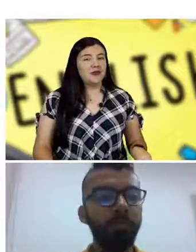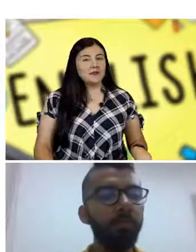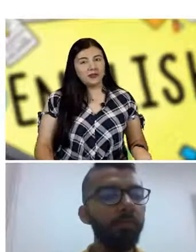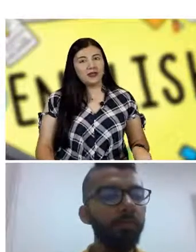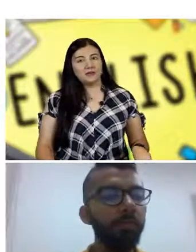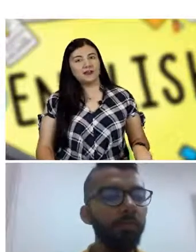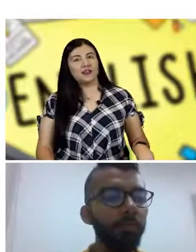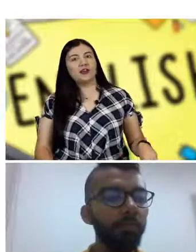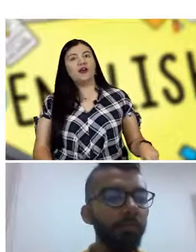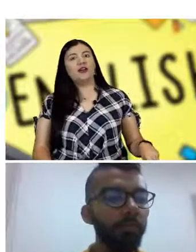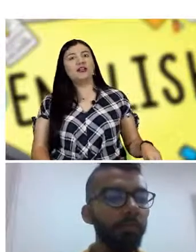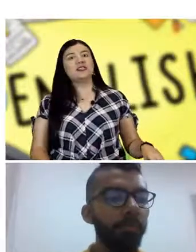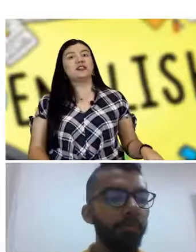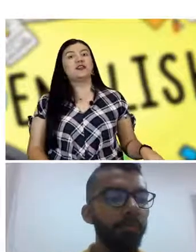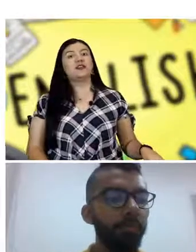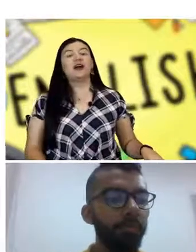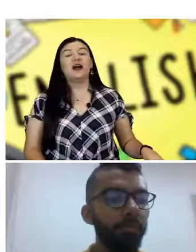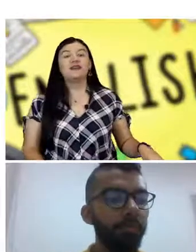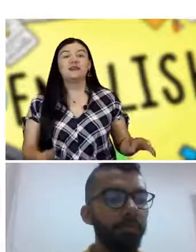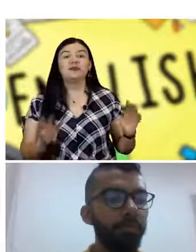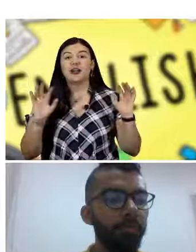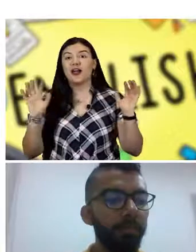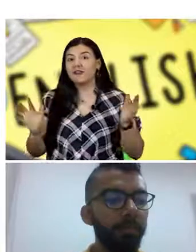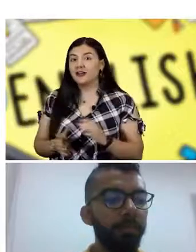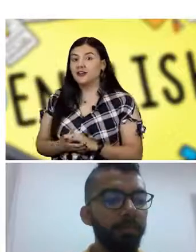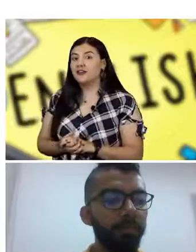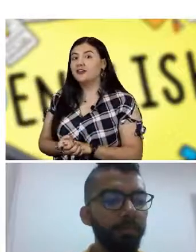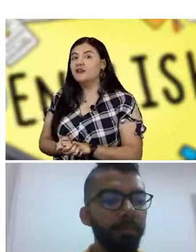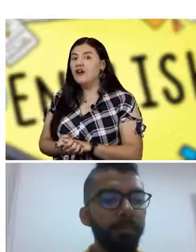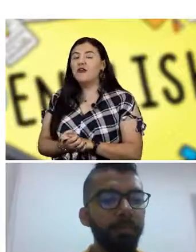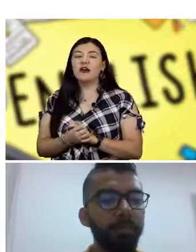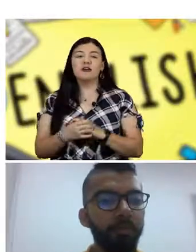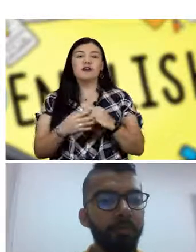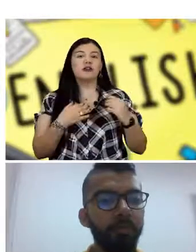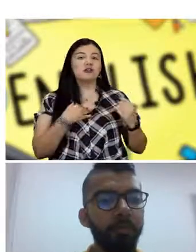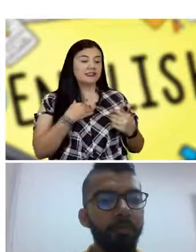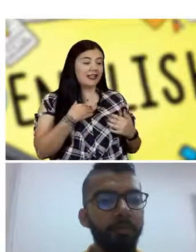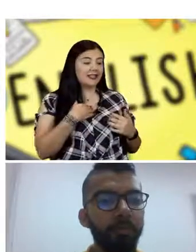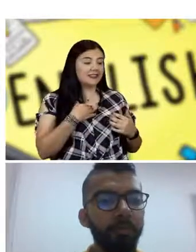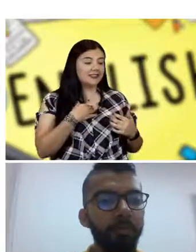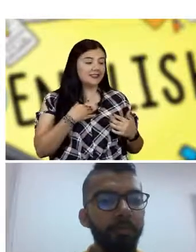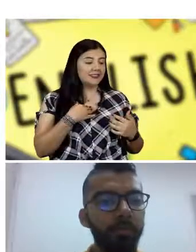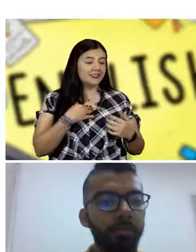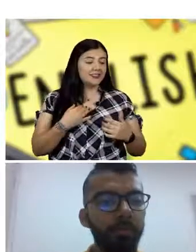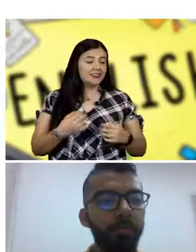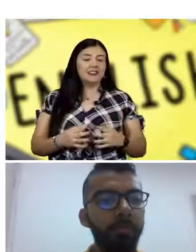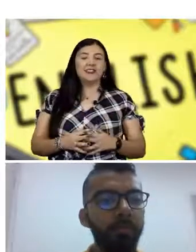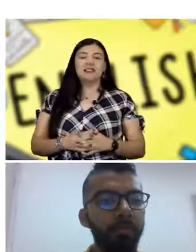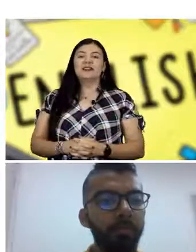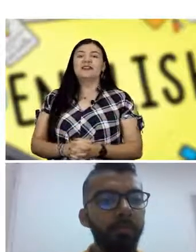remember maybe from the knowledge that you have, the vocabulary that you know, how do you call this?